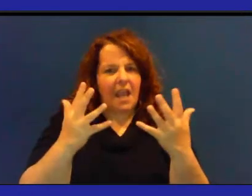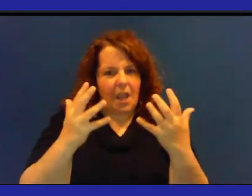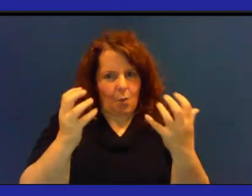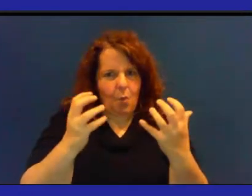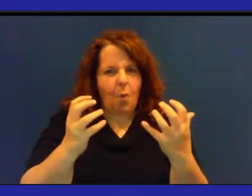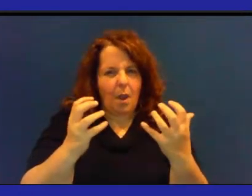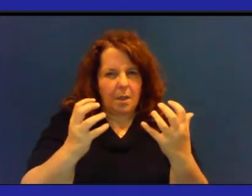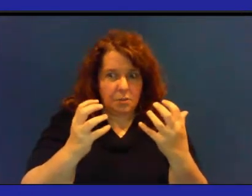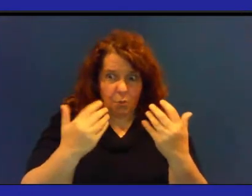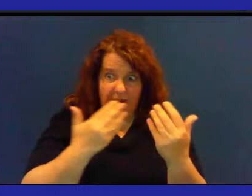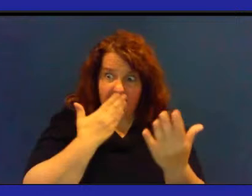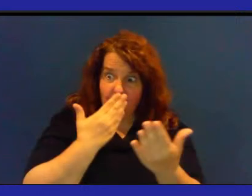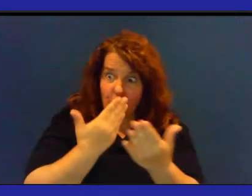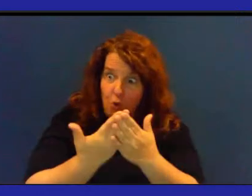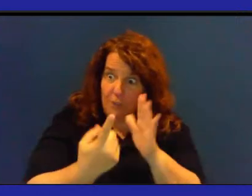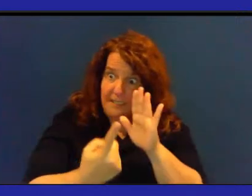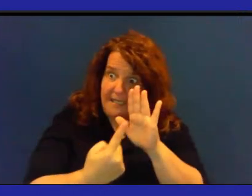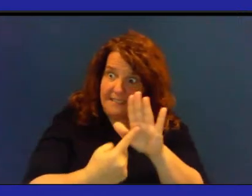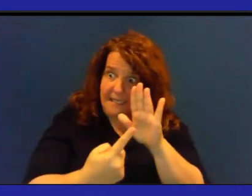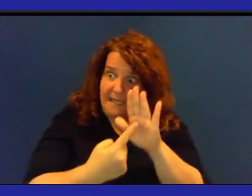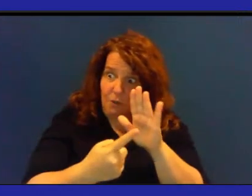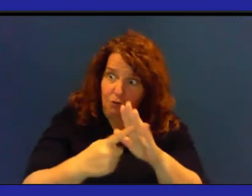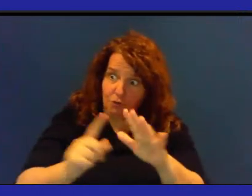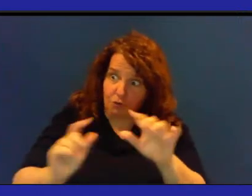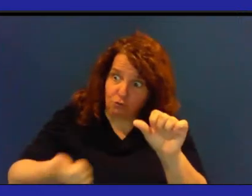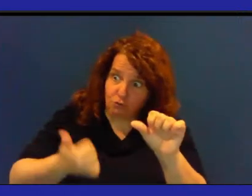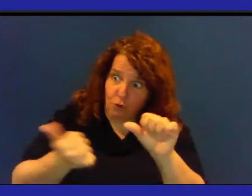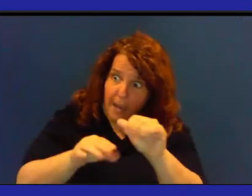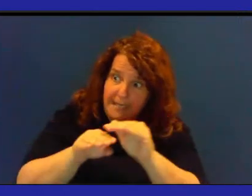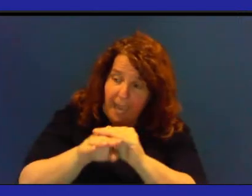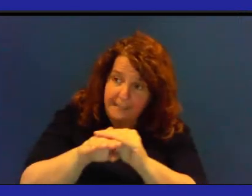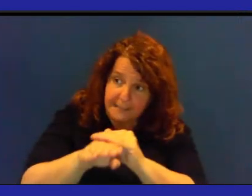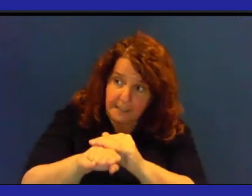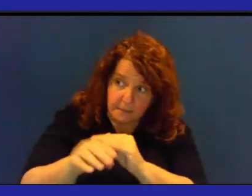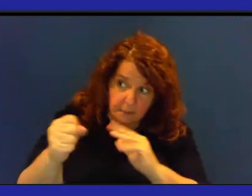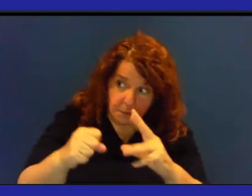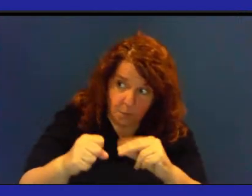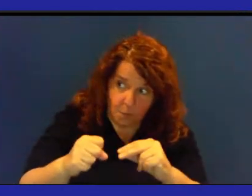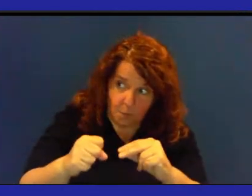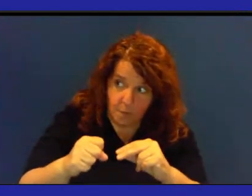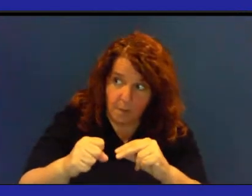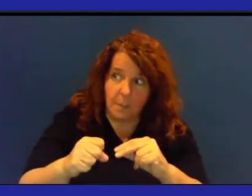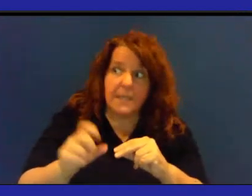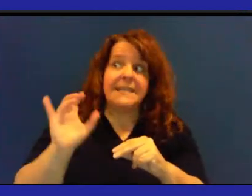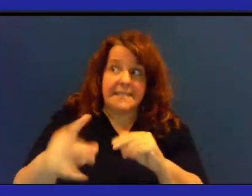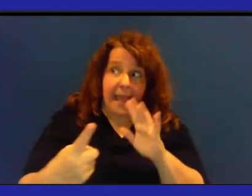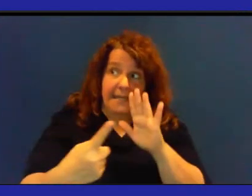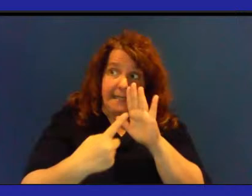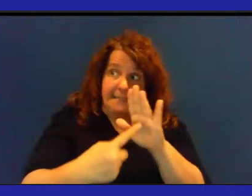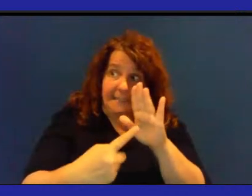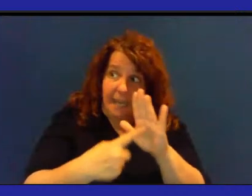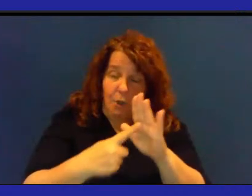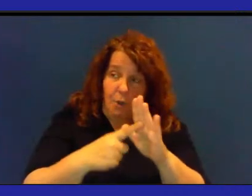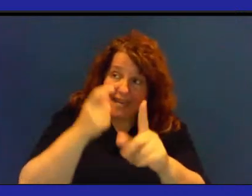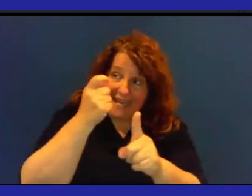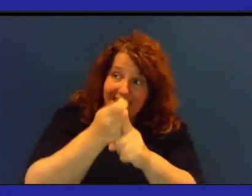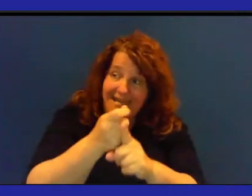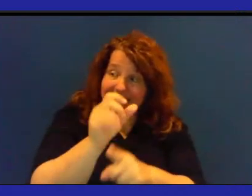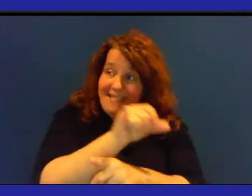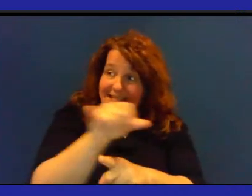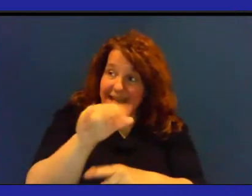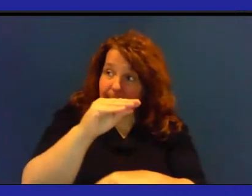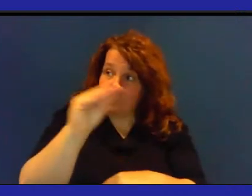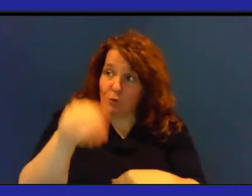do we have a good indicator to track access? And then is that indicator hitting the same percentage